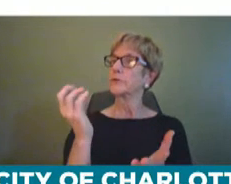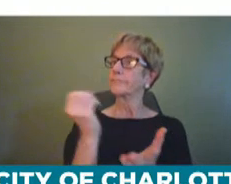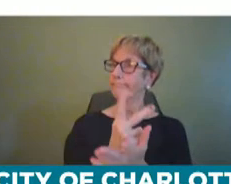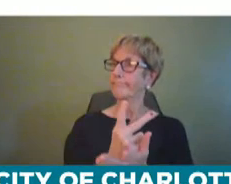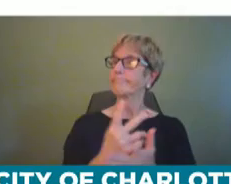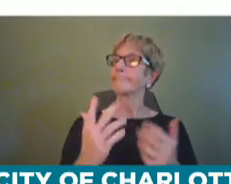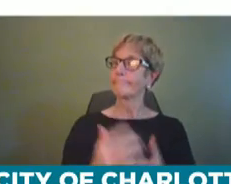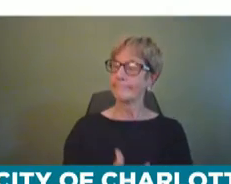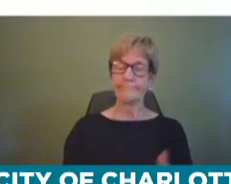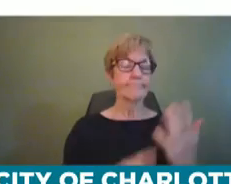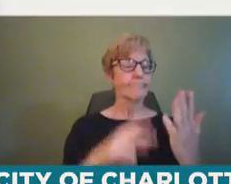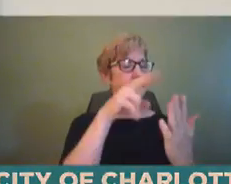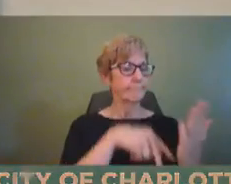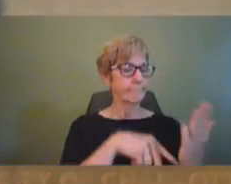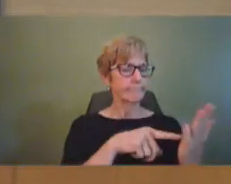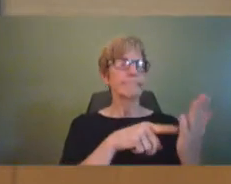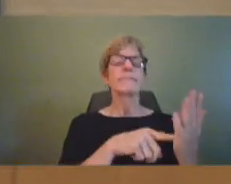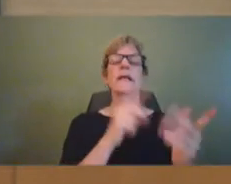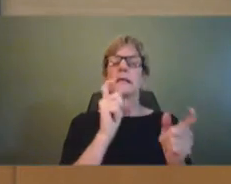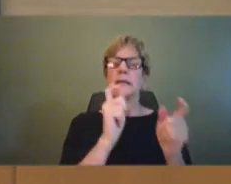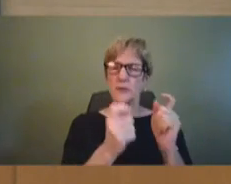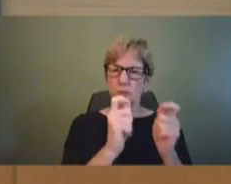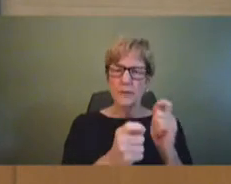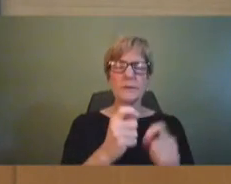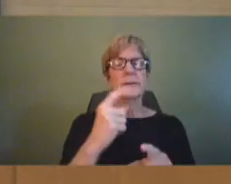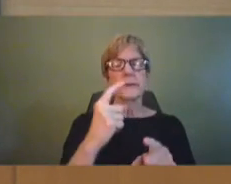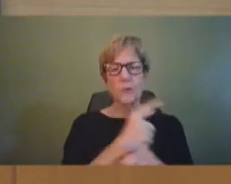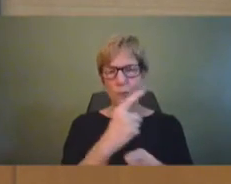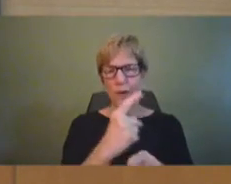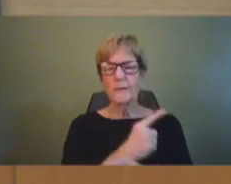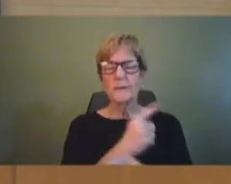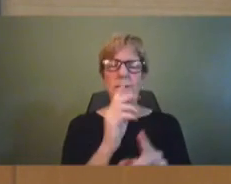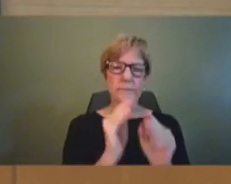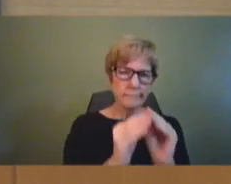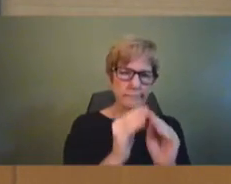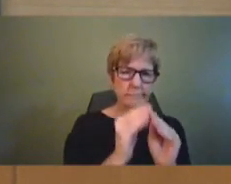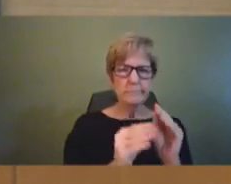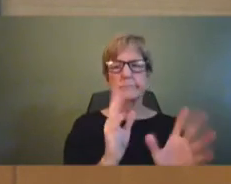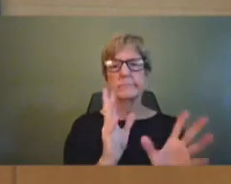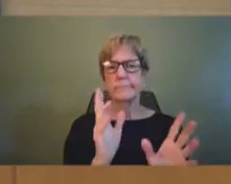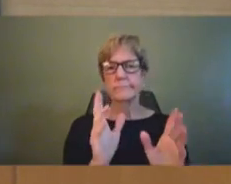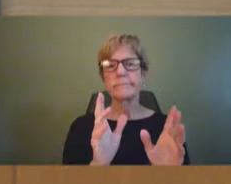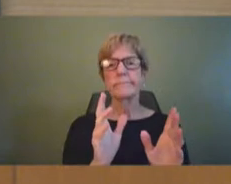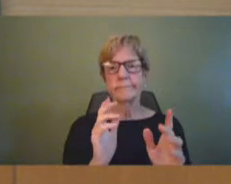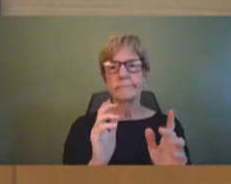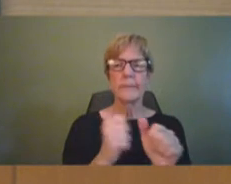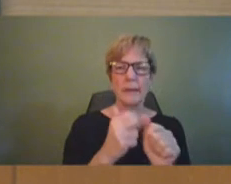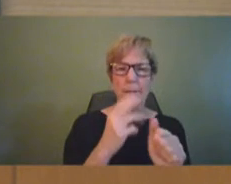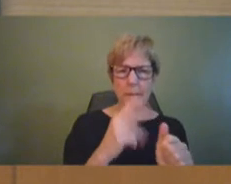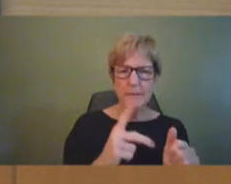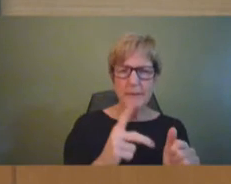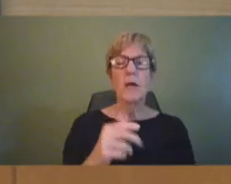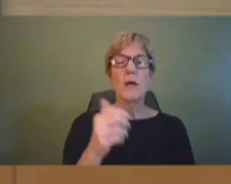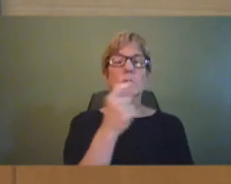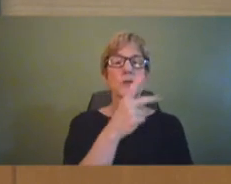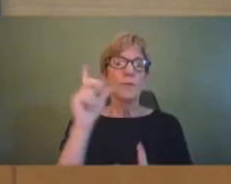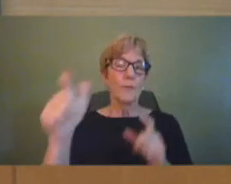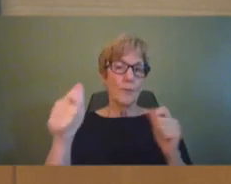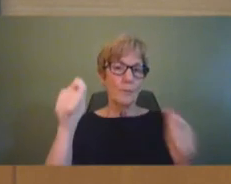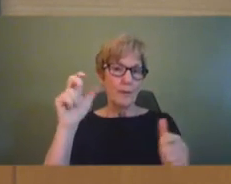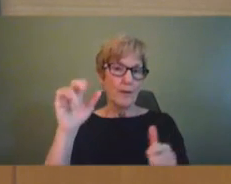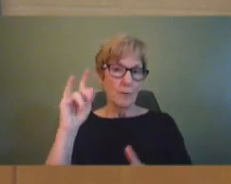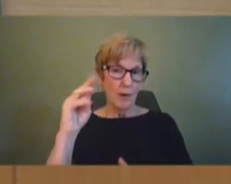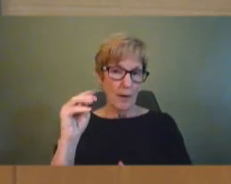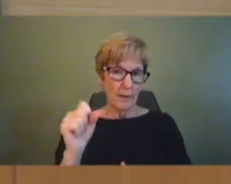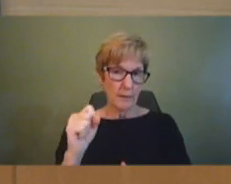be adjusted corrected um revised so we have we brought you a couple of bigger items we'll be bringing you more